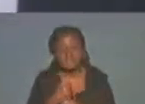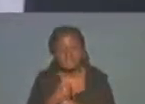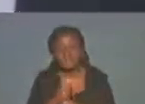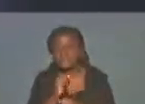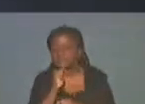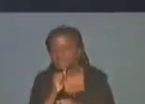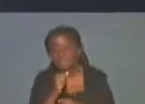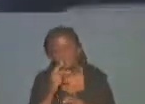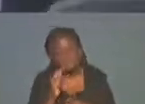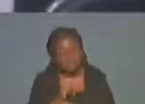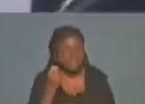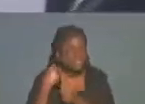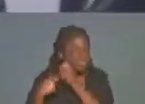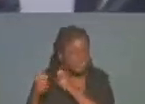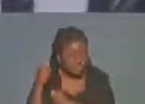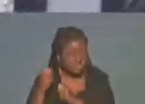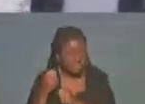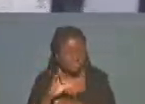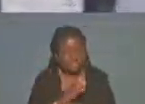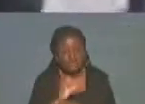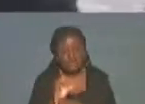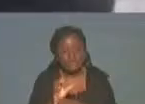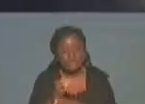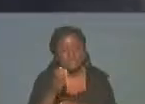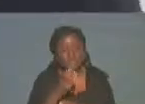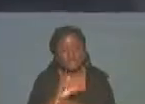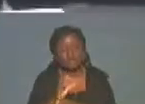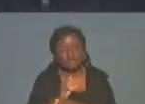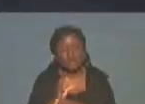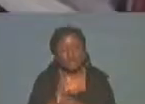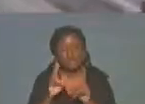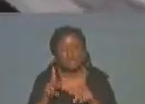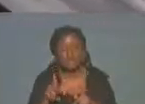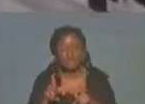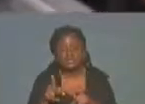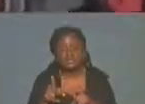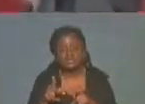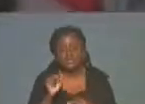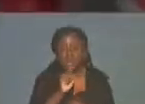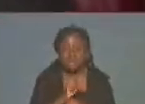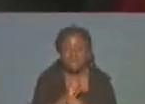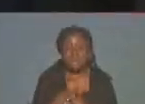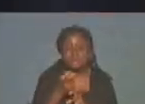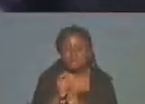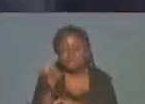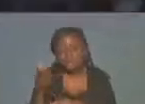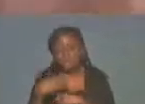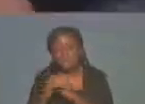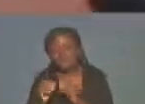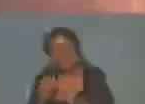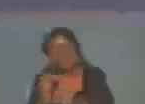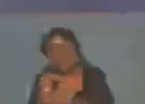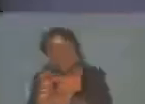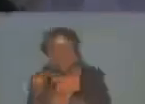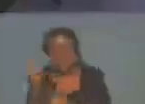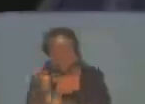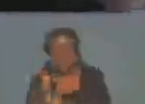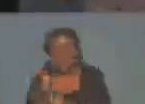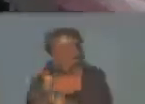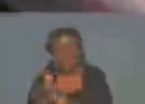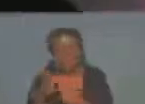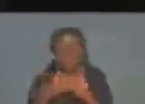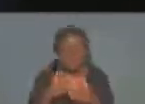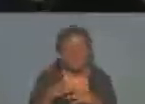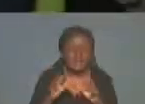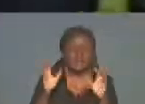career professionals presented straight from their offices, or rather, their trucks. And despite the sirens or loud and colorful